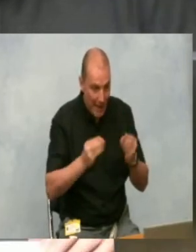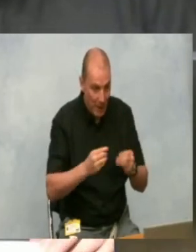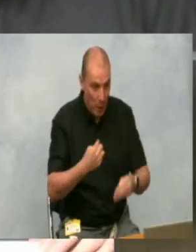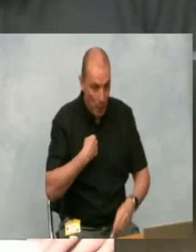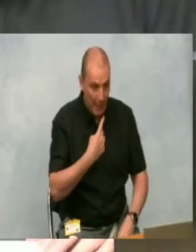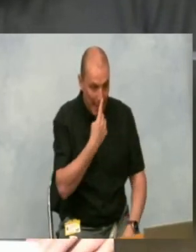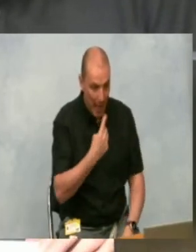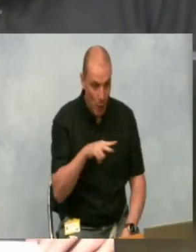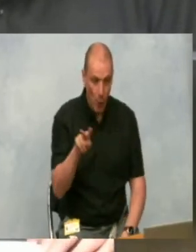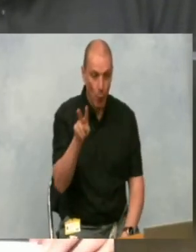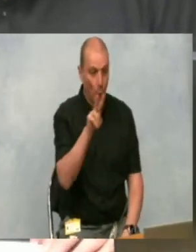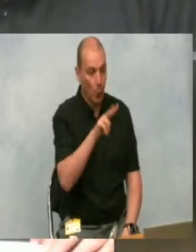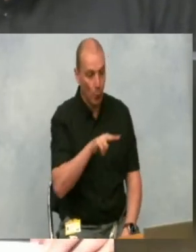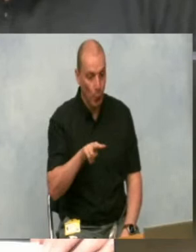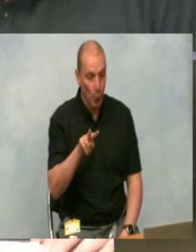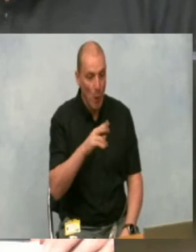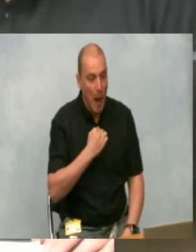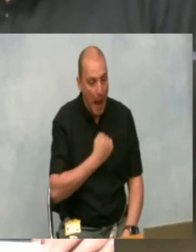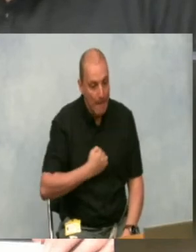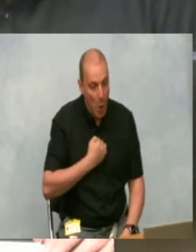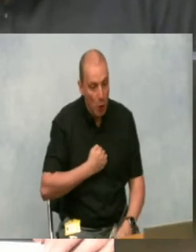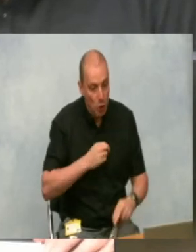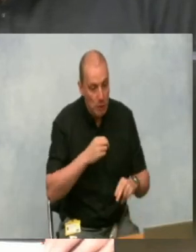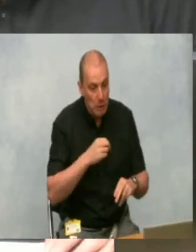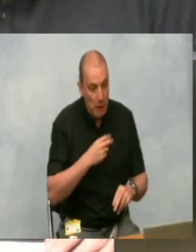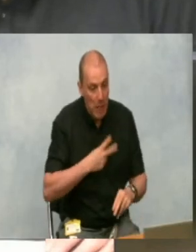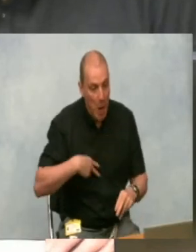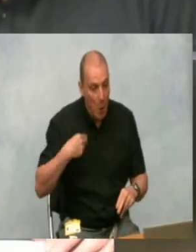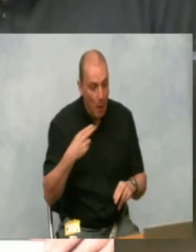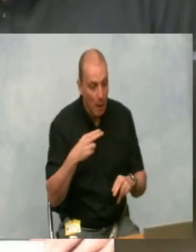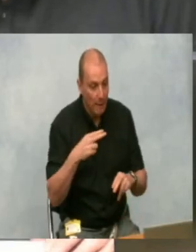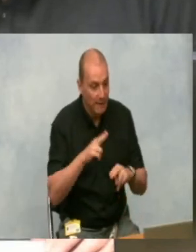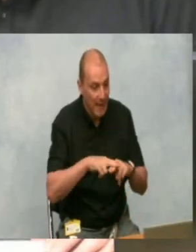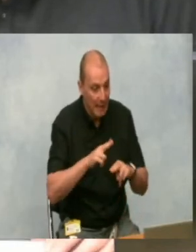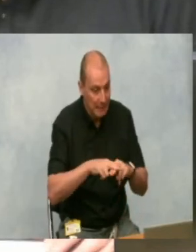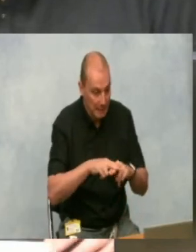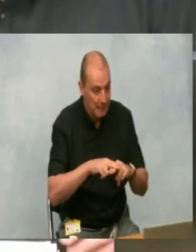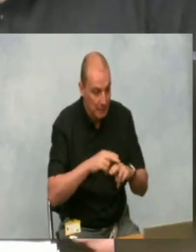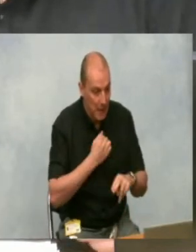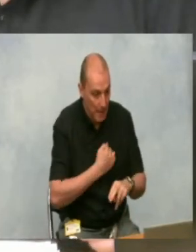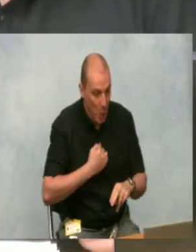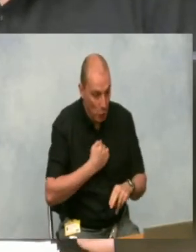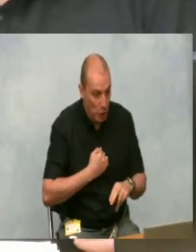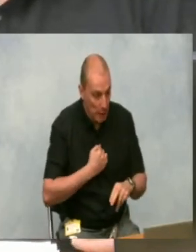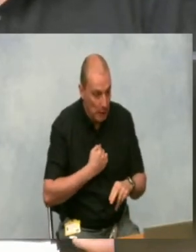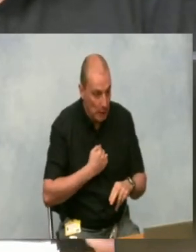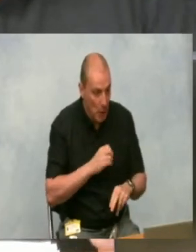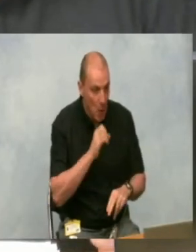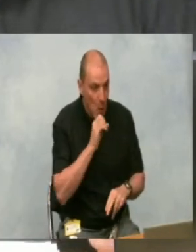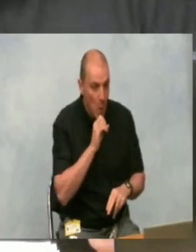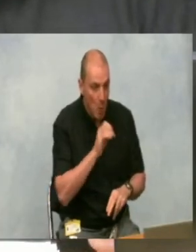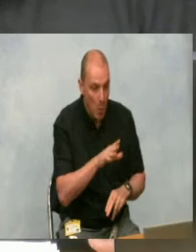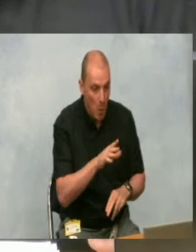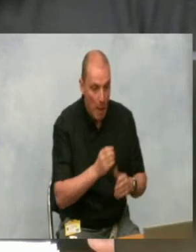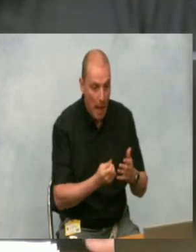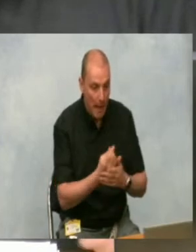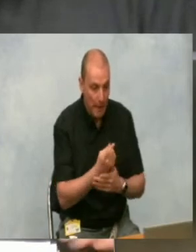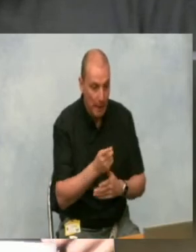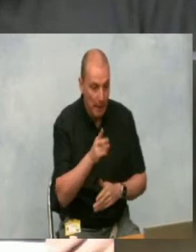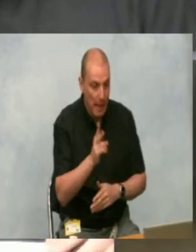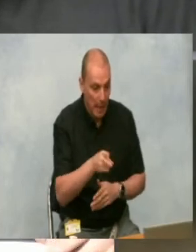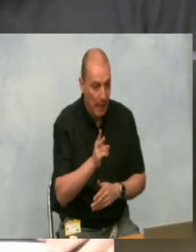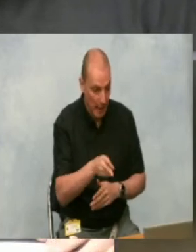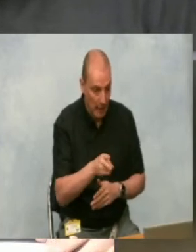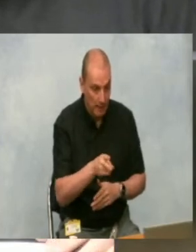screen constantly. So apologies, Councillor Ferguson, for that. So we'll make sure that doesn't happen again, and hopefully that will be communicated